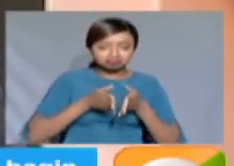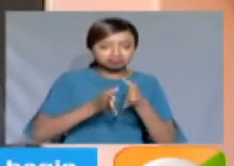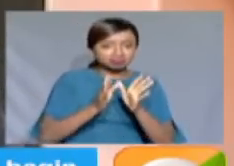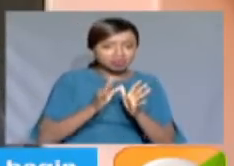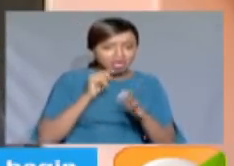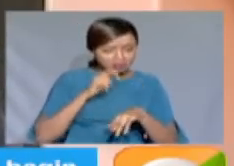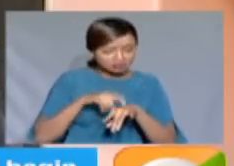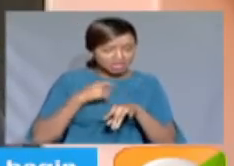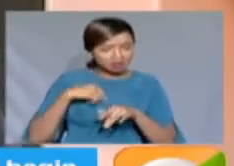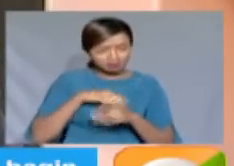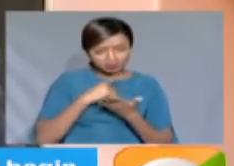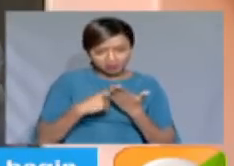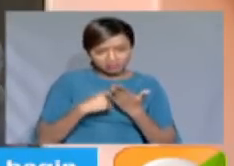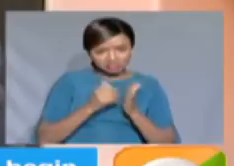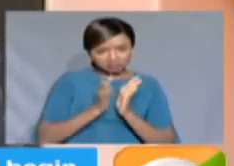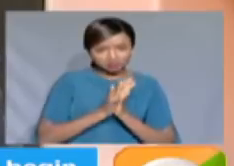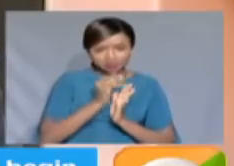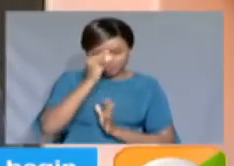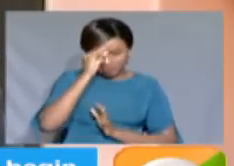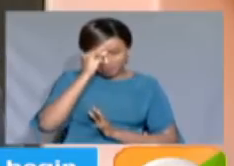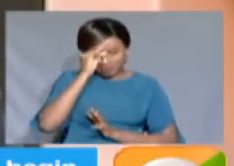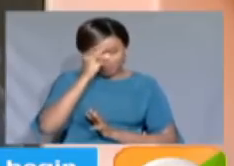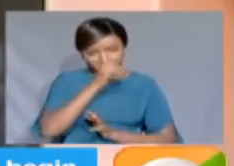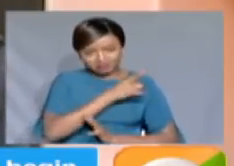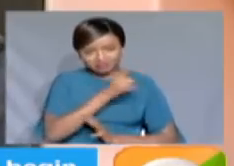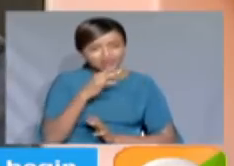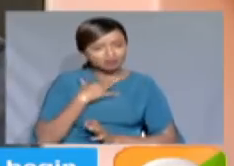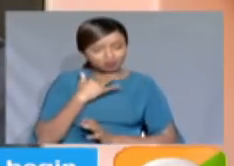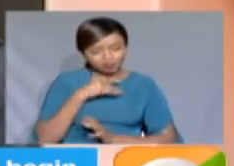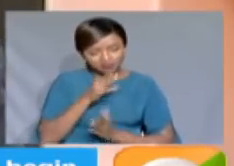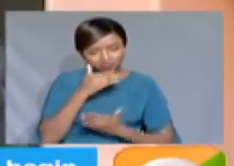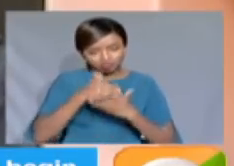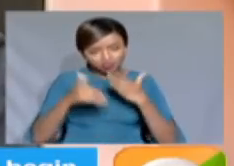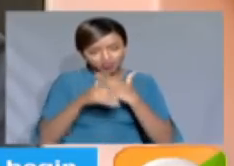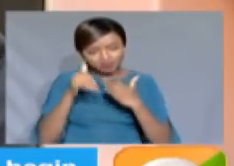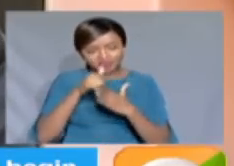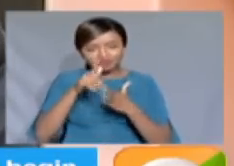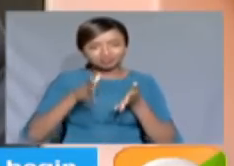speak, the government has been wanting to do this road since